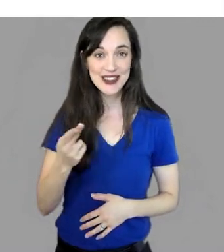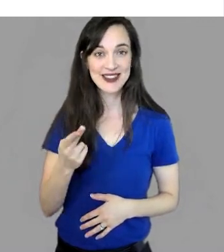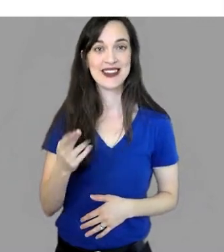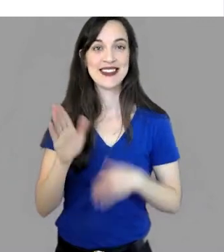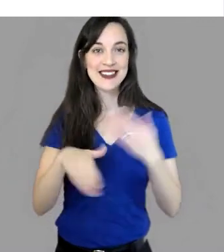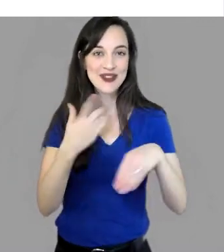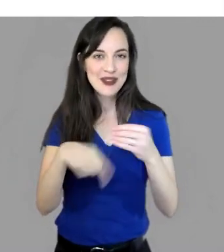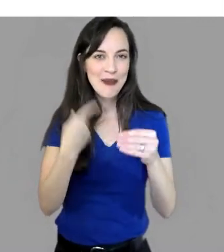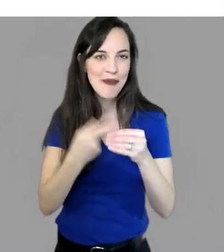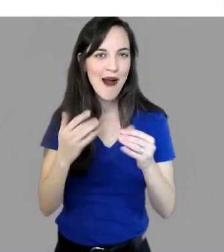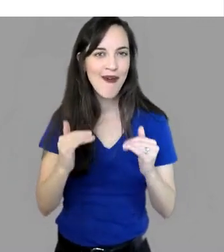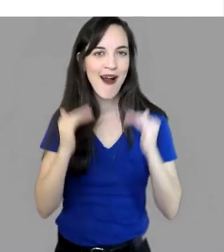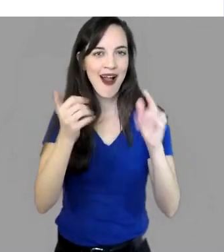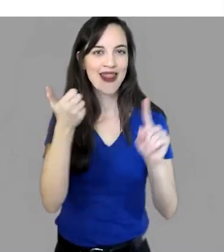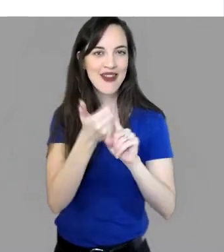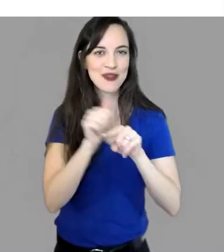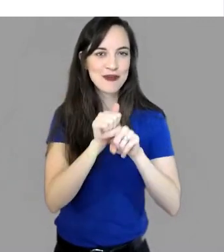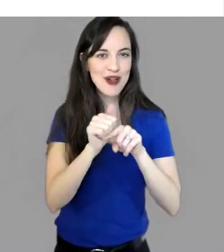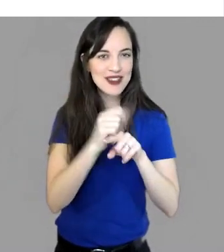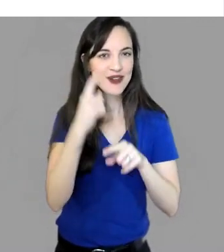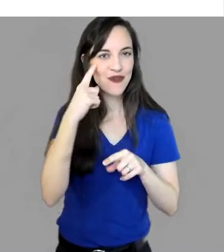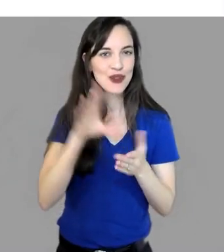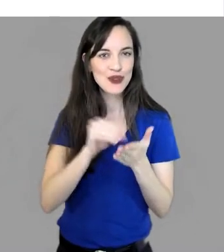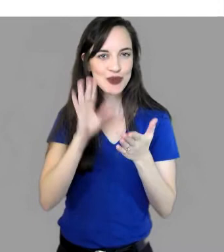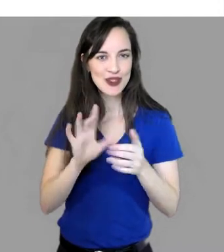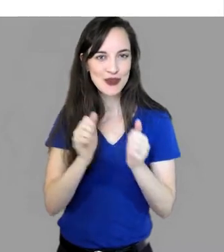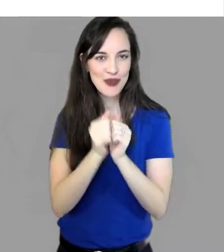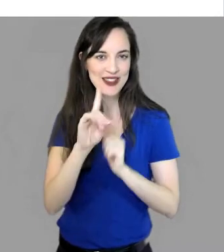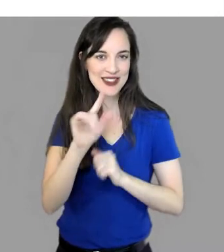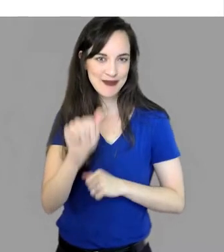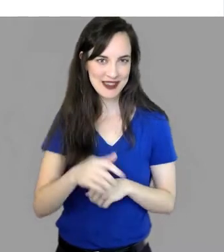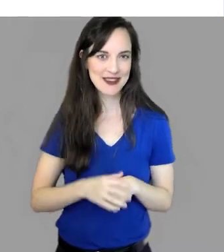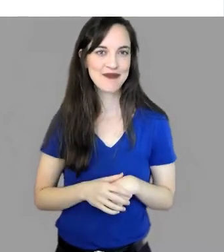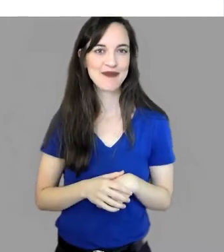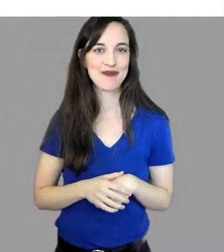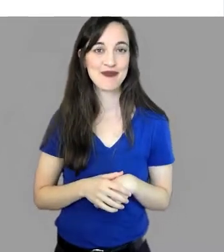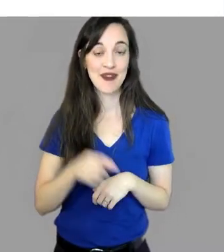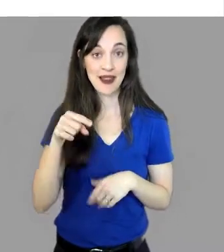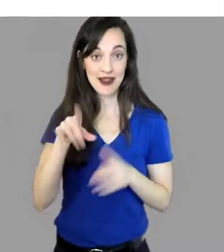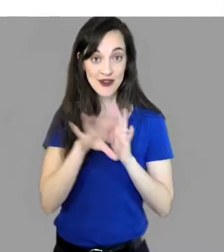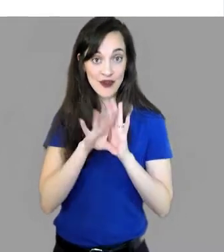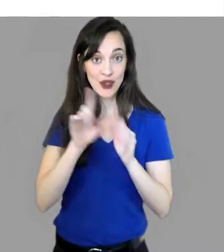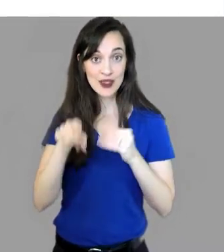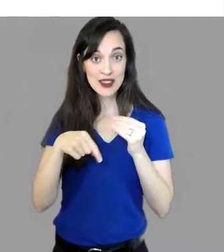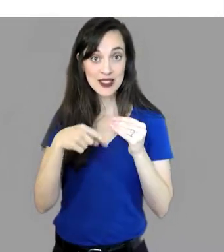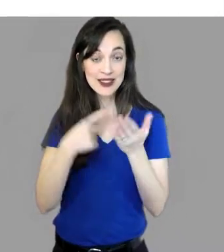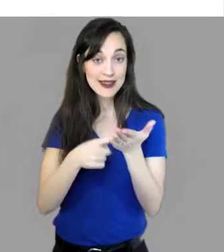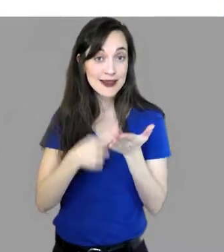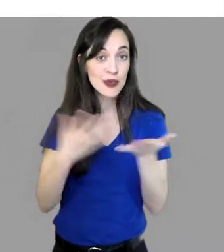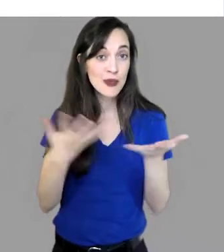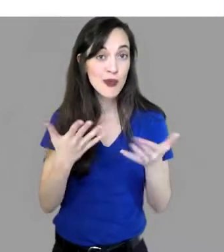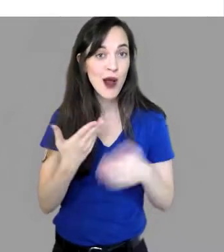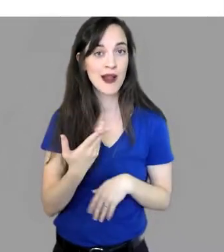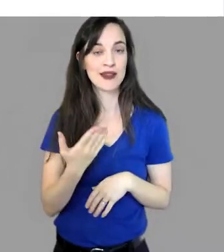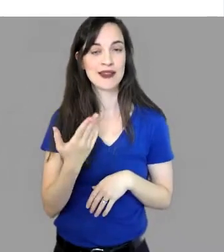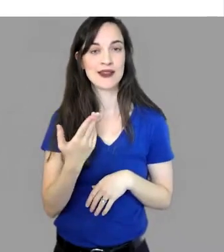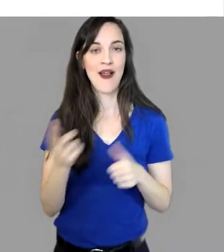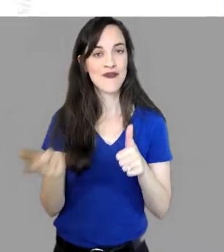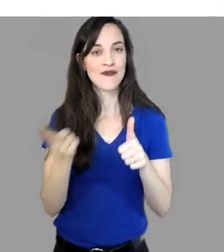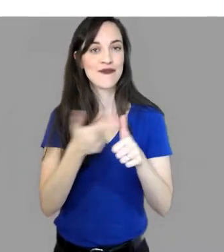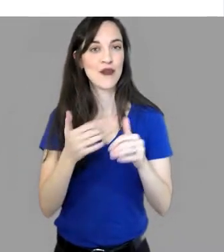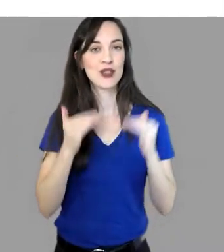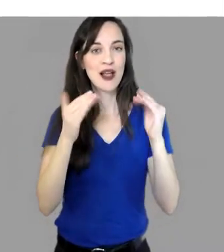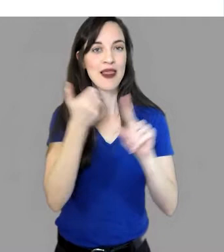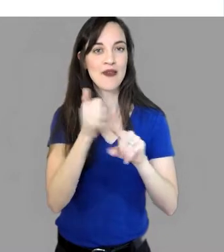Welcome to RMDC DHH's series on the high leverage practices for students with disabilities. In this video, we will be